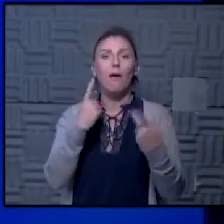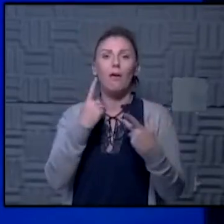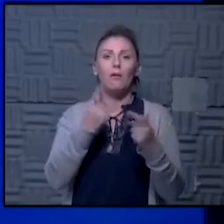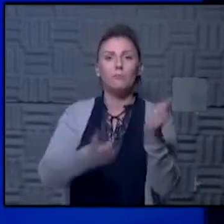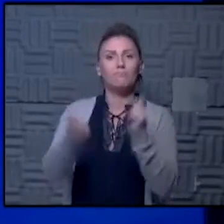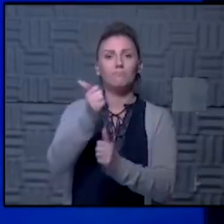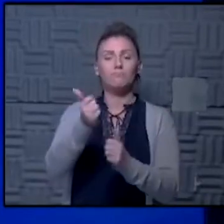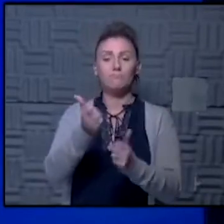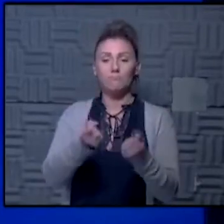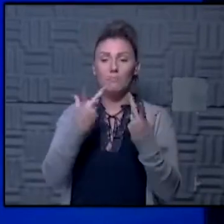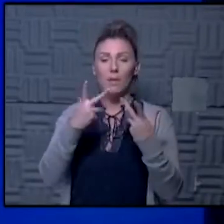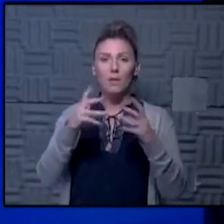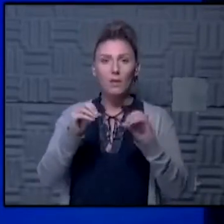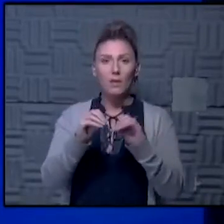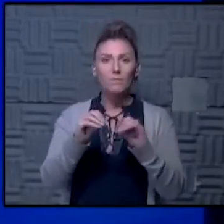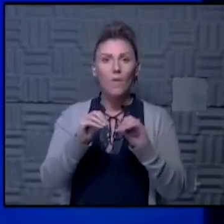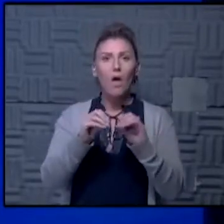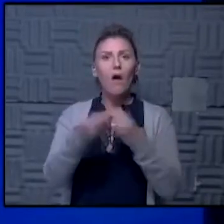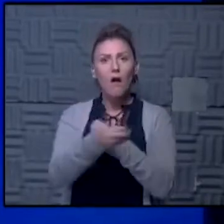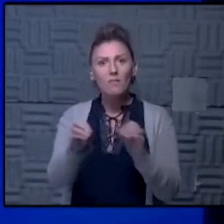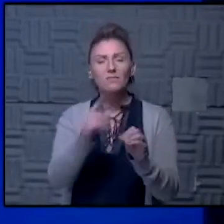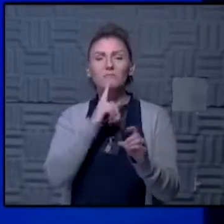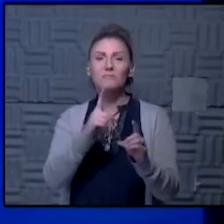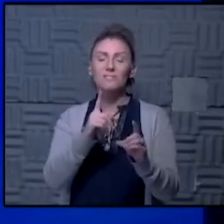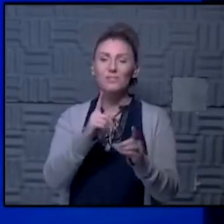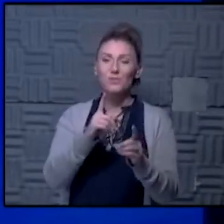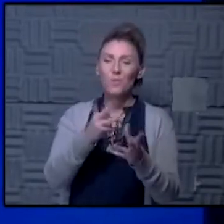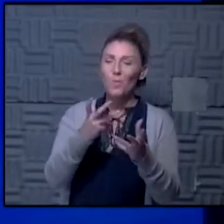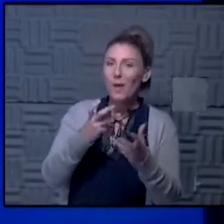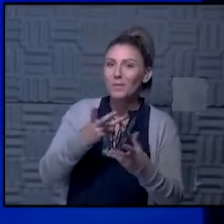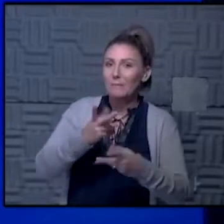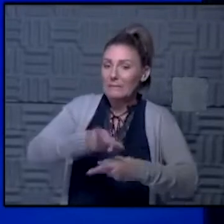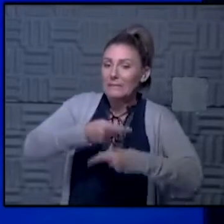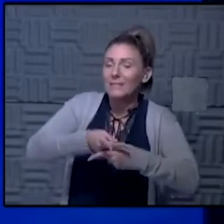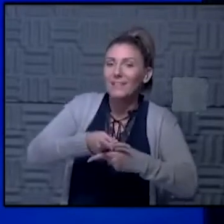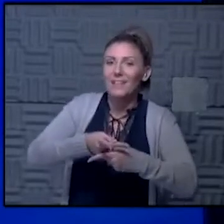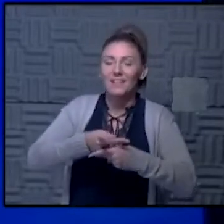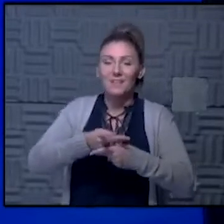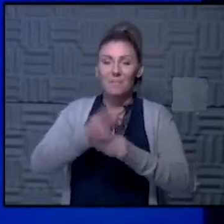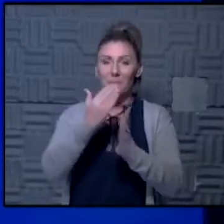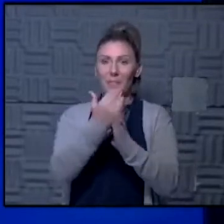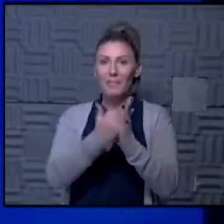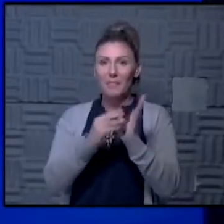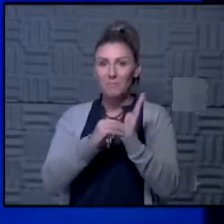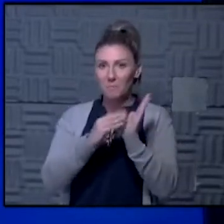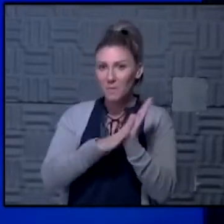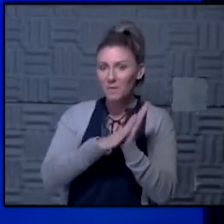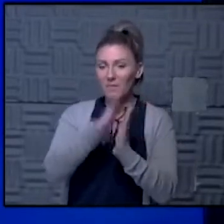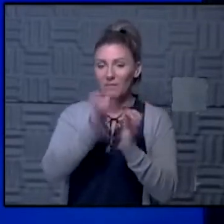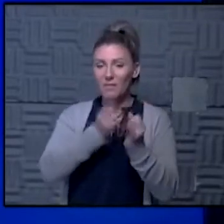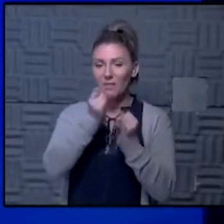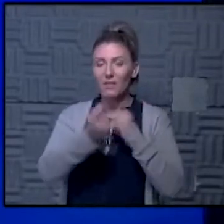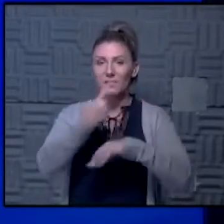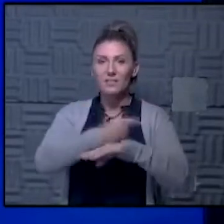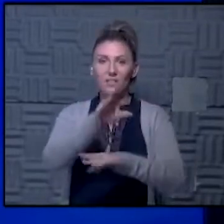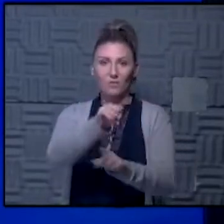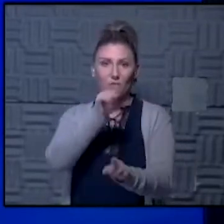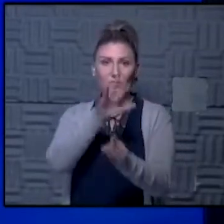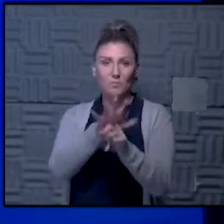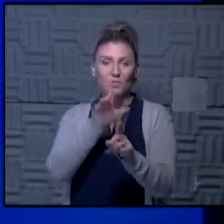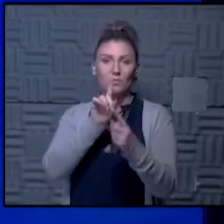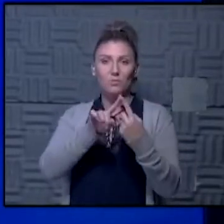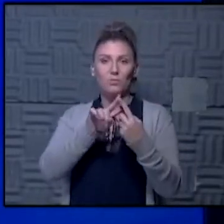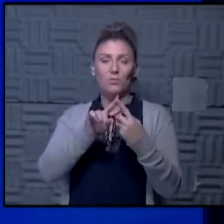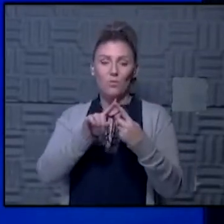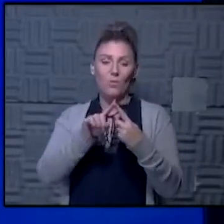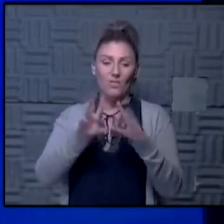of those offices do, to sort of err on the side of caution, list the last day of your exposure to that family